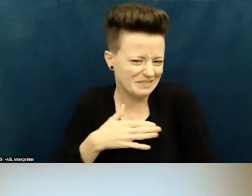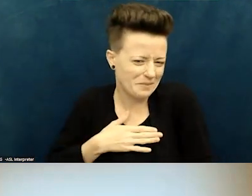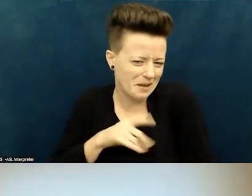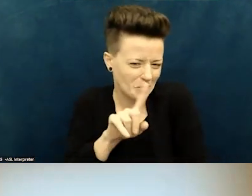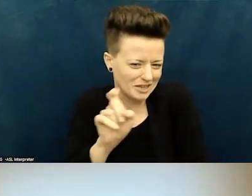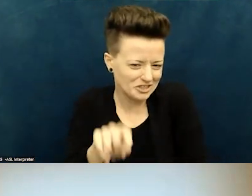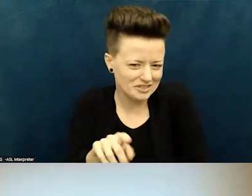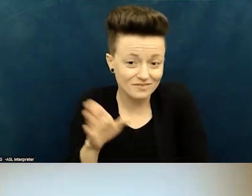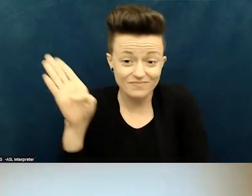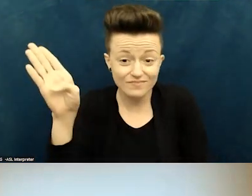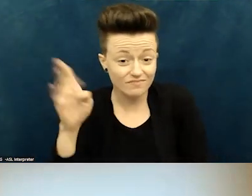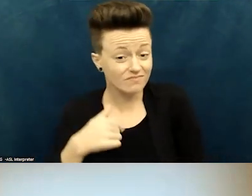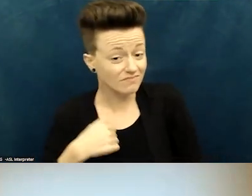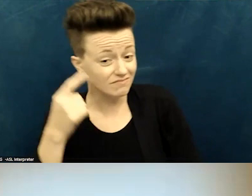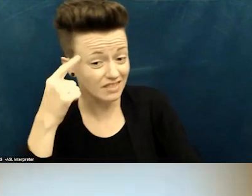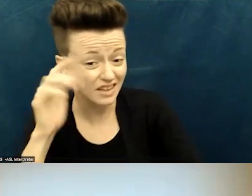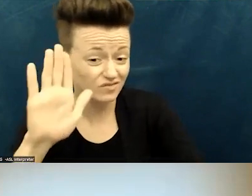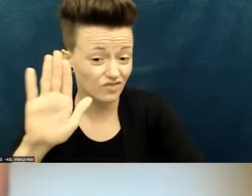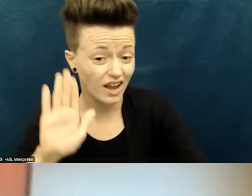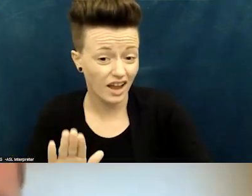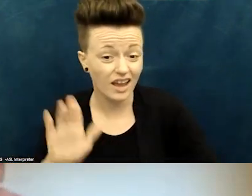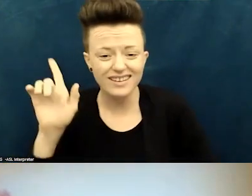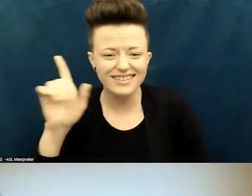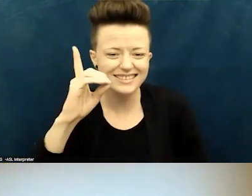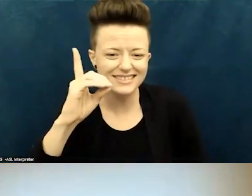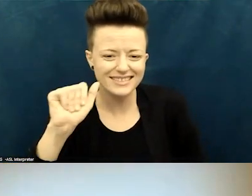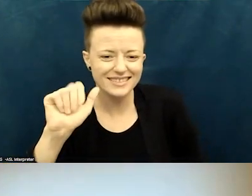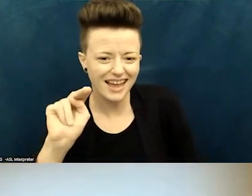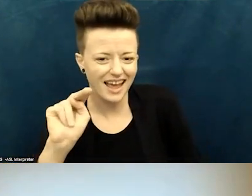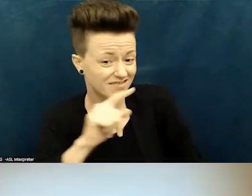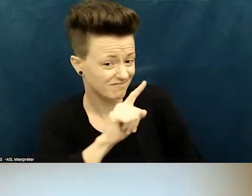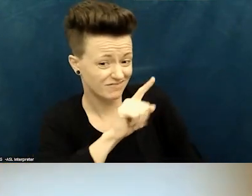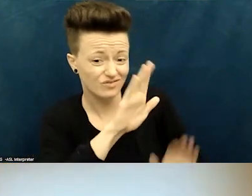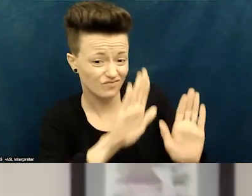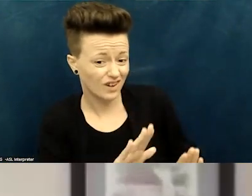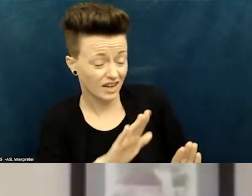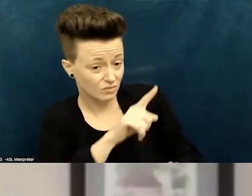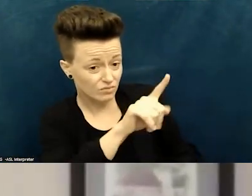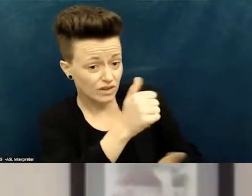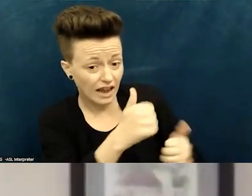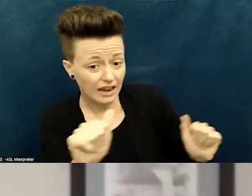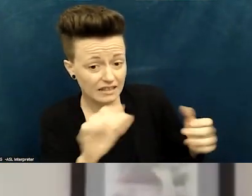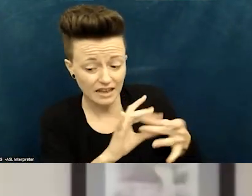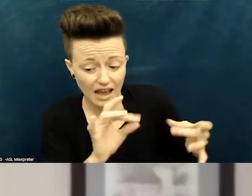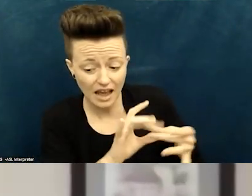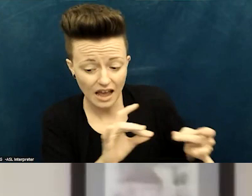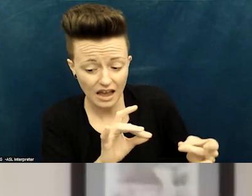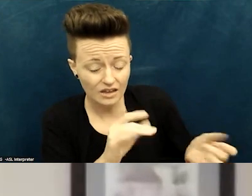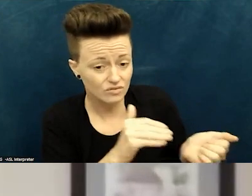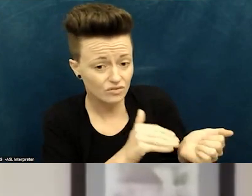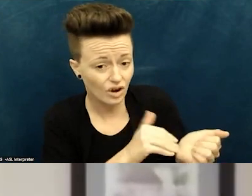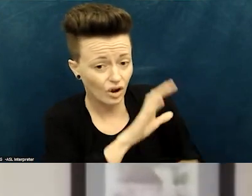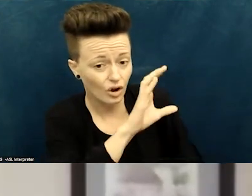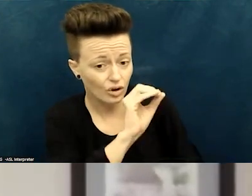I think that's a great question. Any suggestions for that, Dr. Conner? Yeah. So